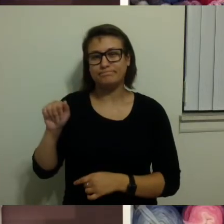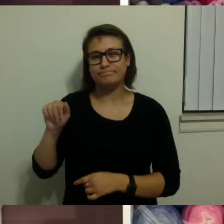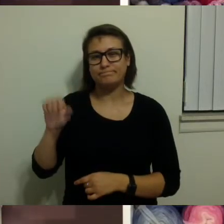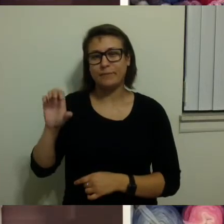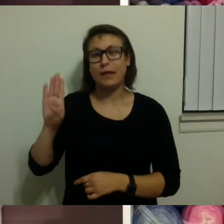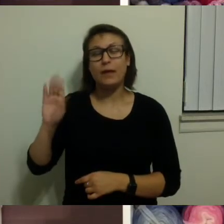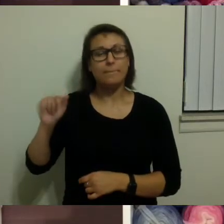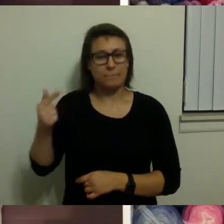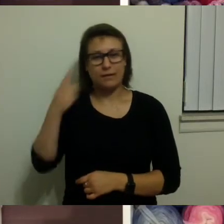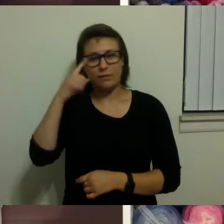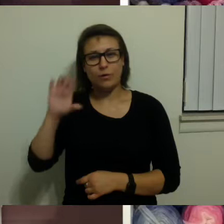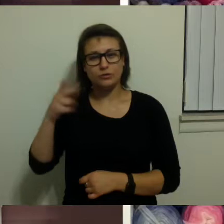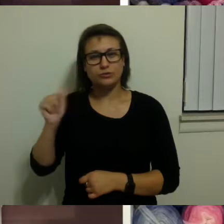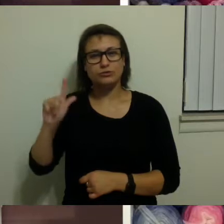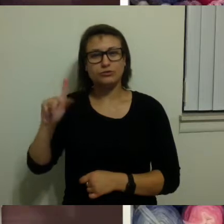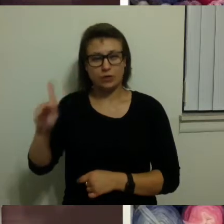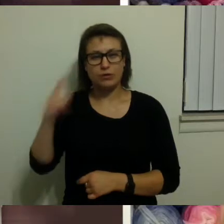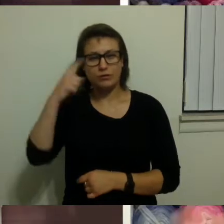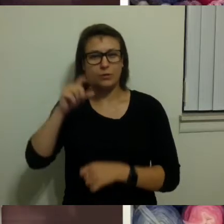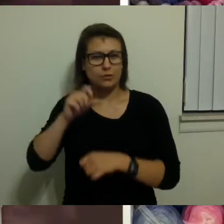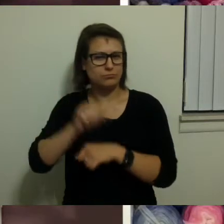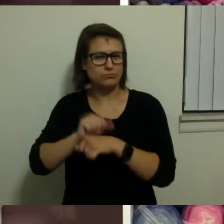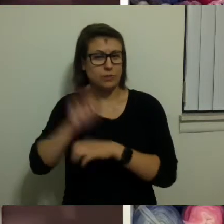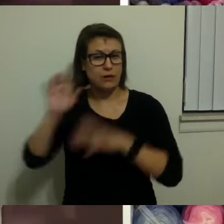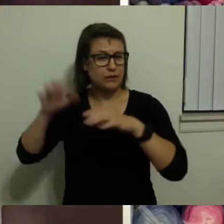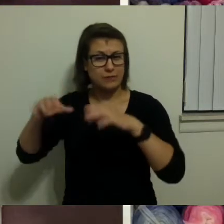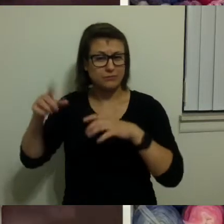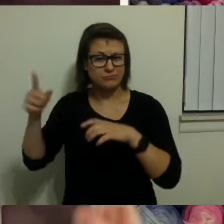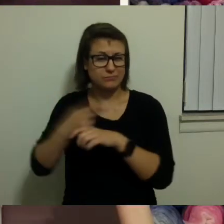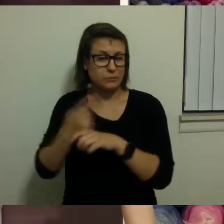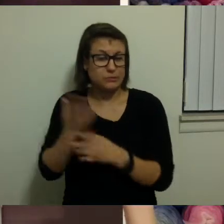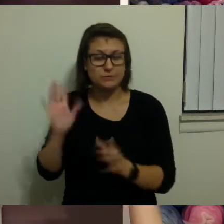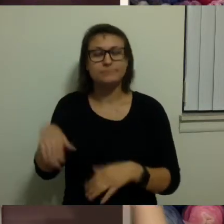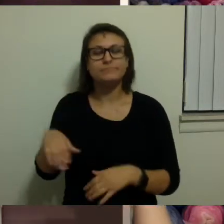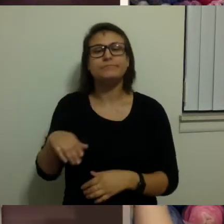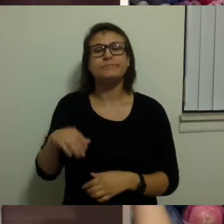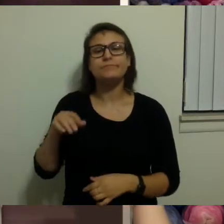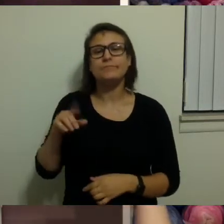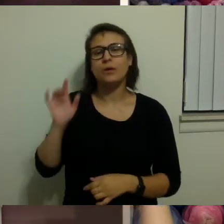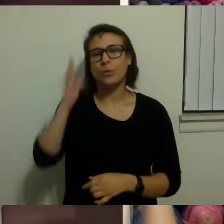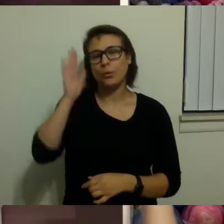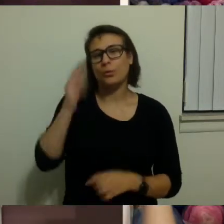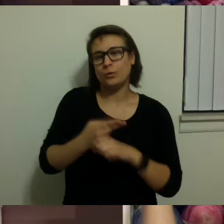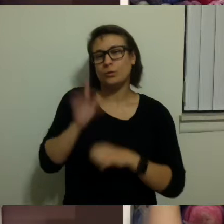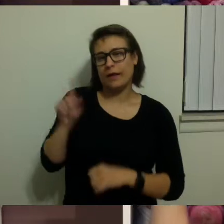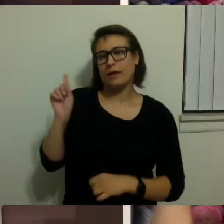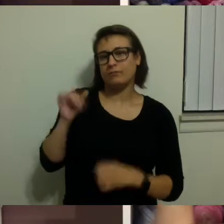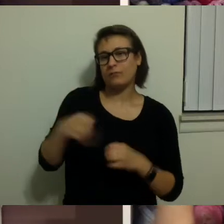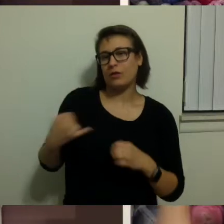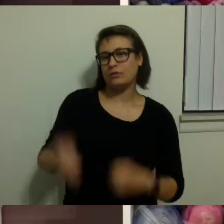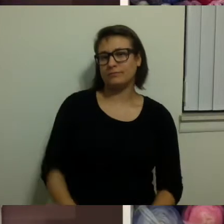chalk bag for his rock climbing chalk that he uses. The yarn for it is right here, right